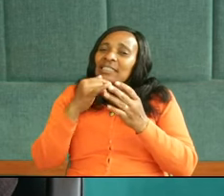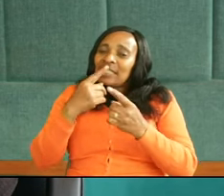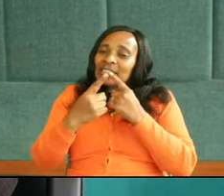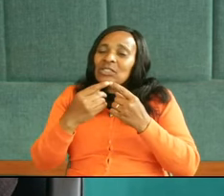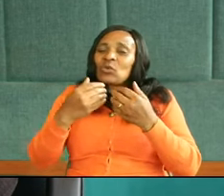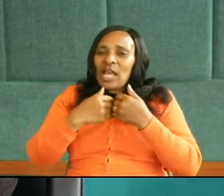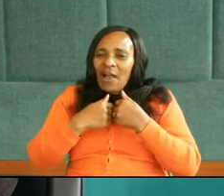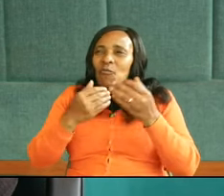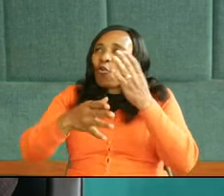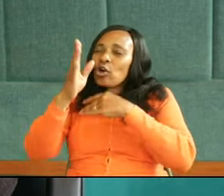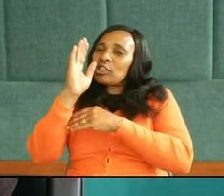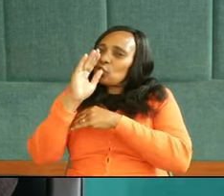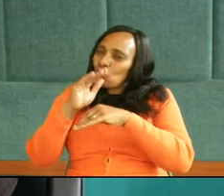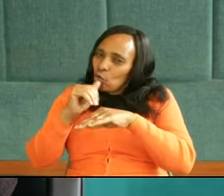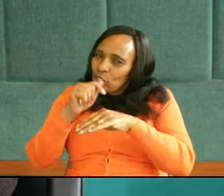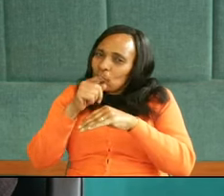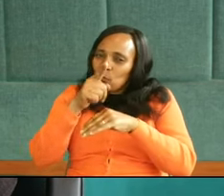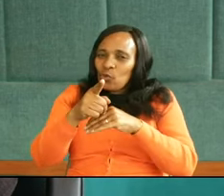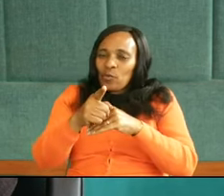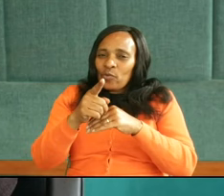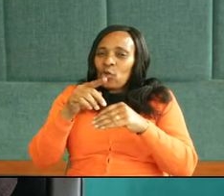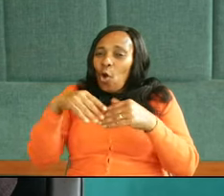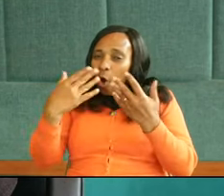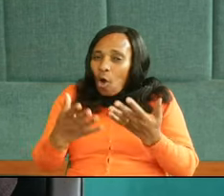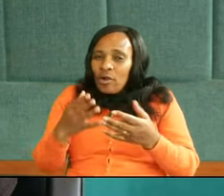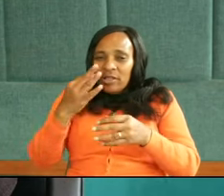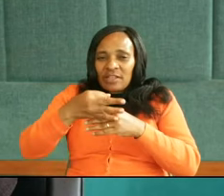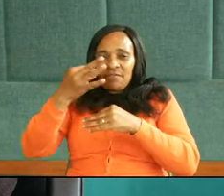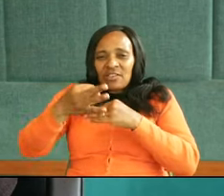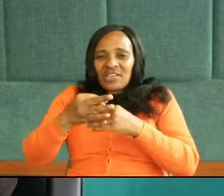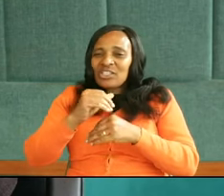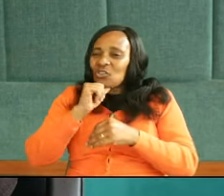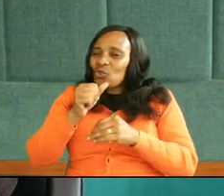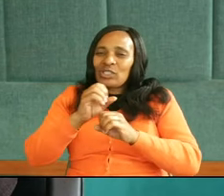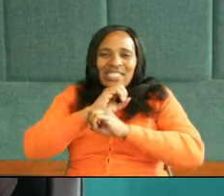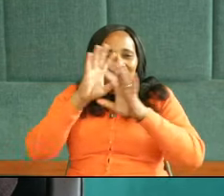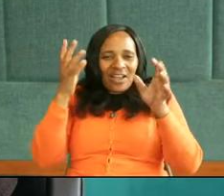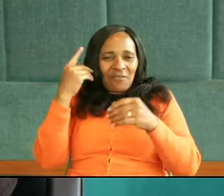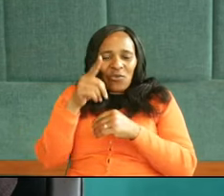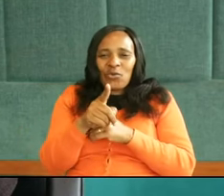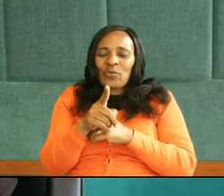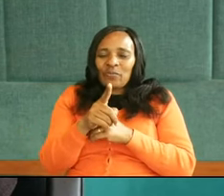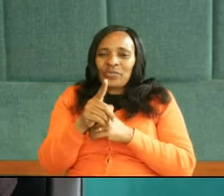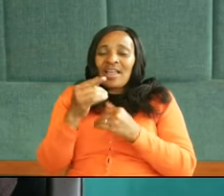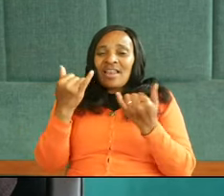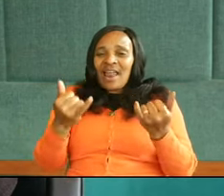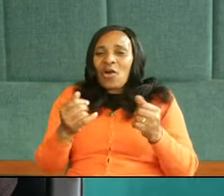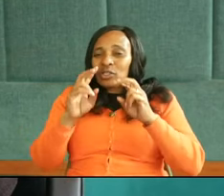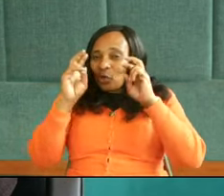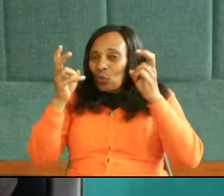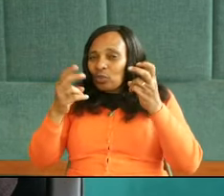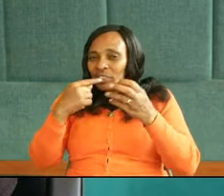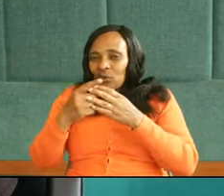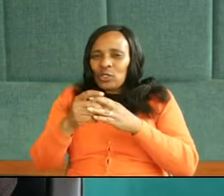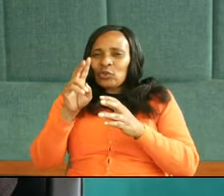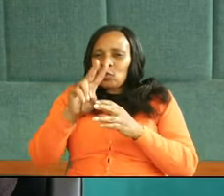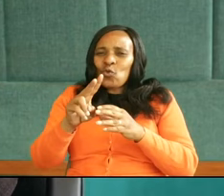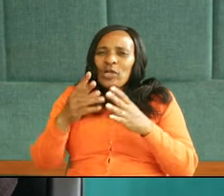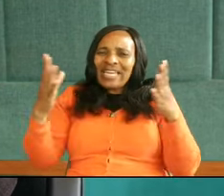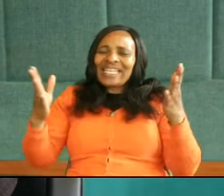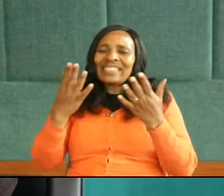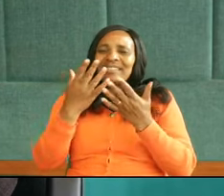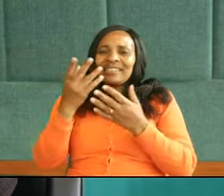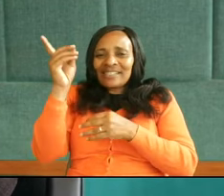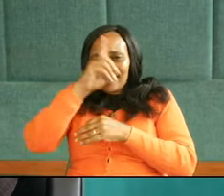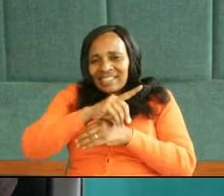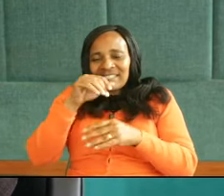role, or is the future still very unclear for you? There's a quote that actually says, there are two great days in your life, two very important